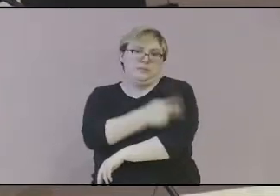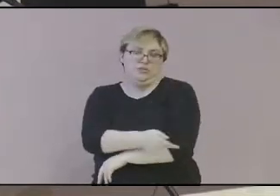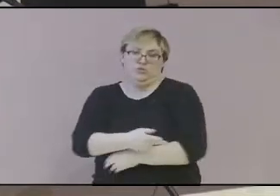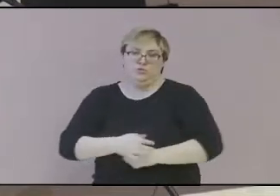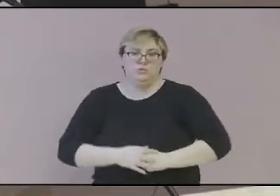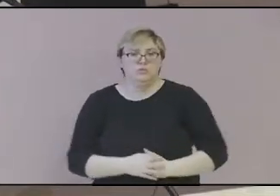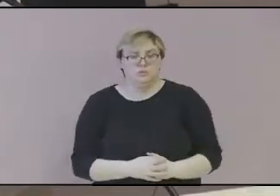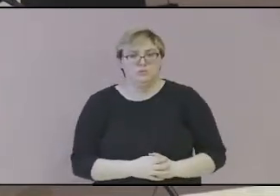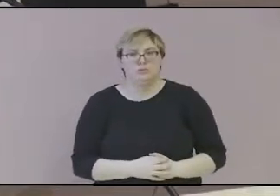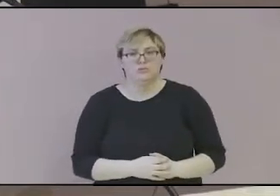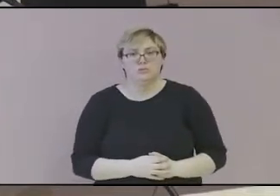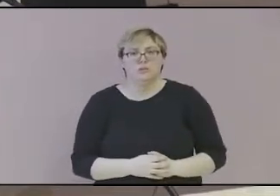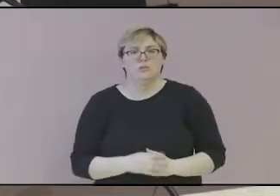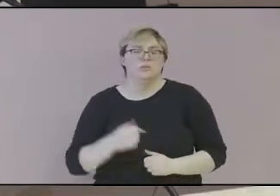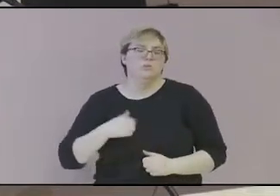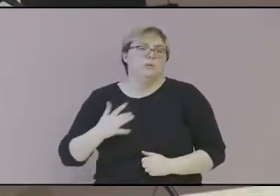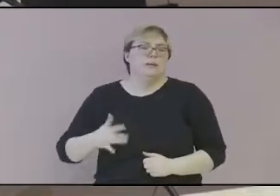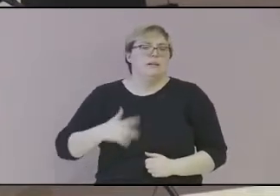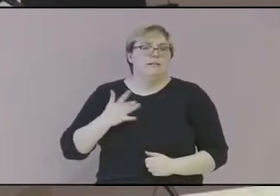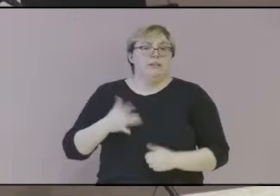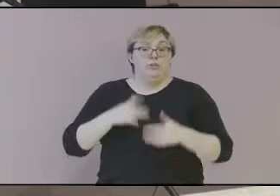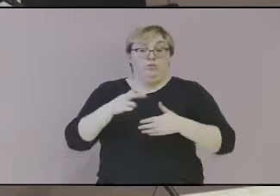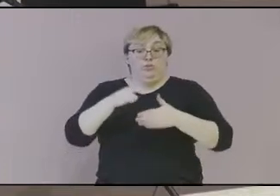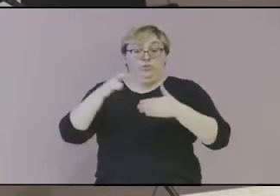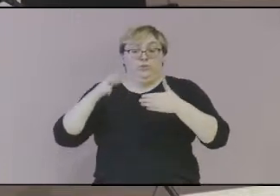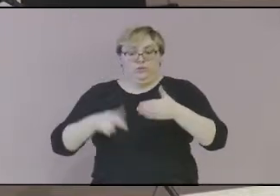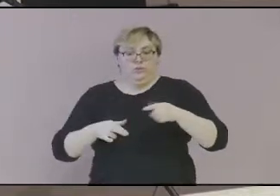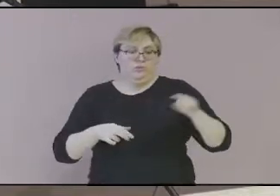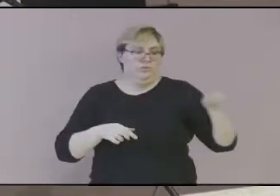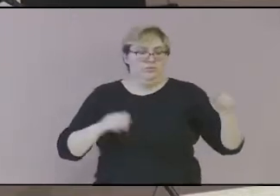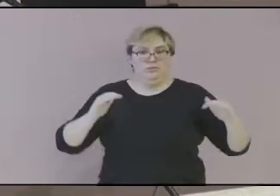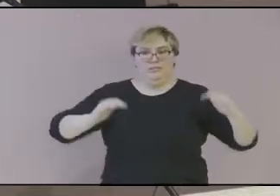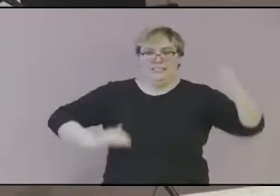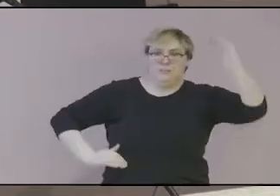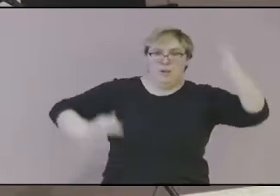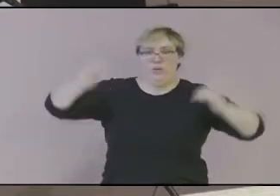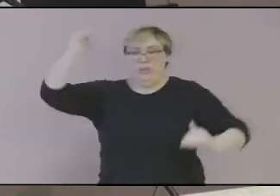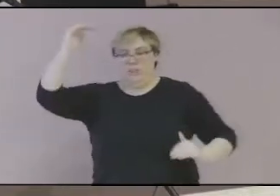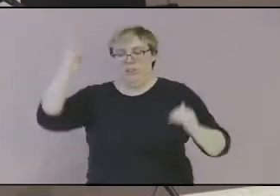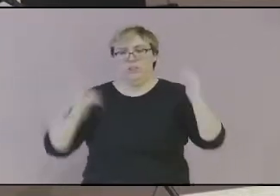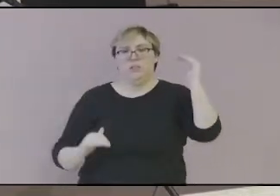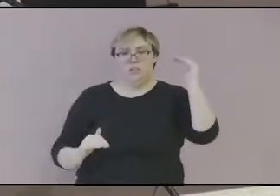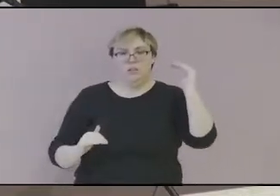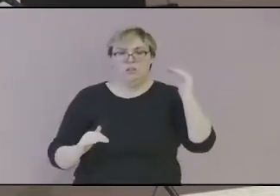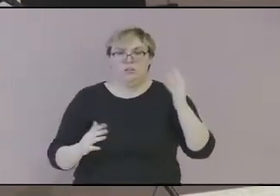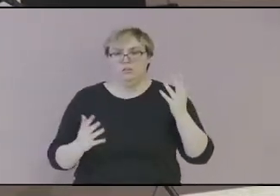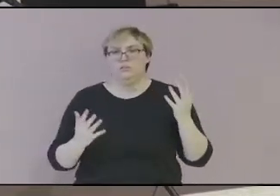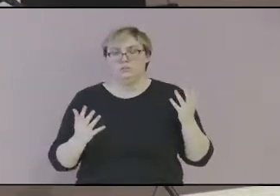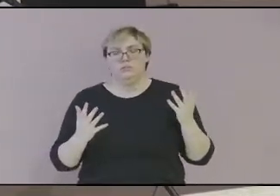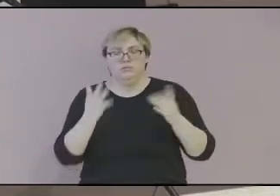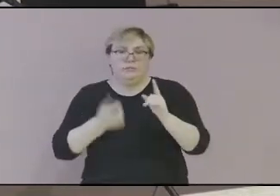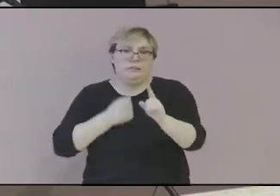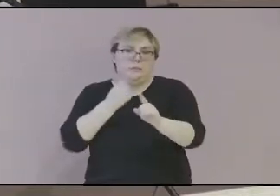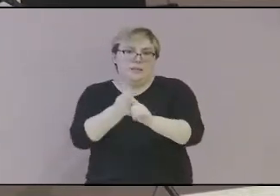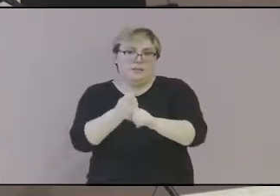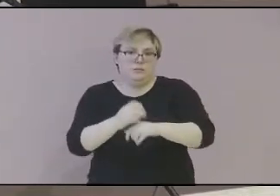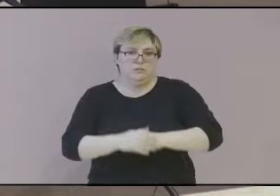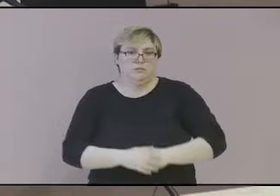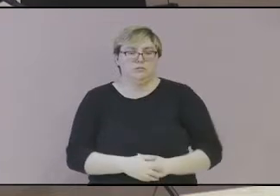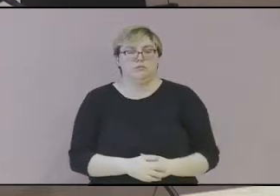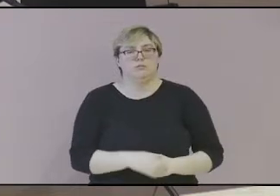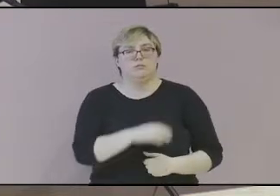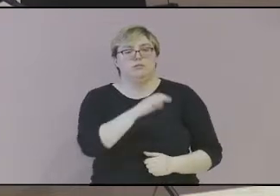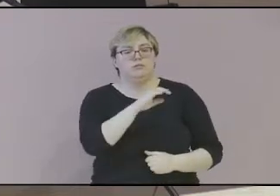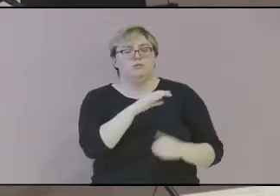between institutions. It was widely reported, for instance, that Elmhurst Hospital in Queens, an epicenter within an